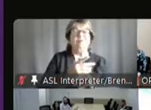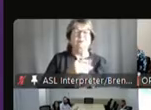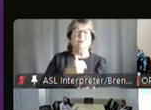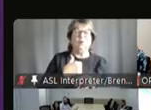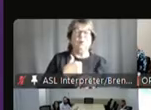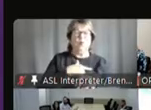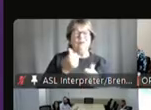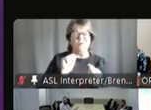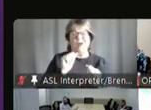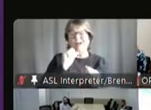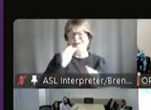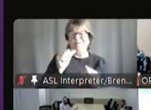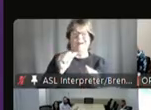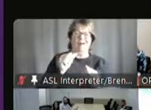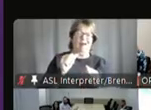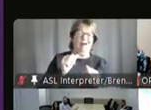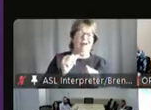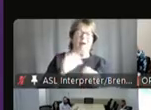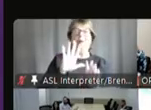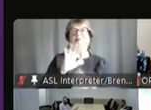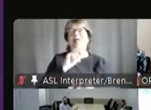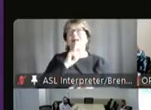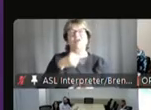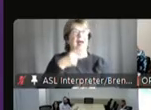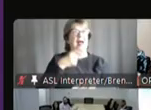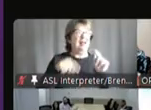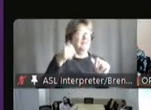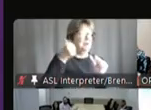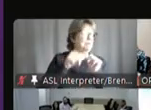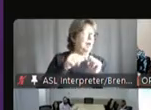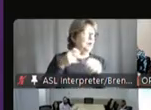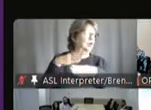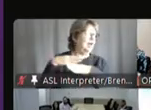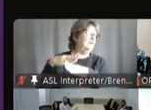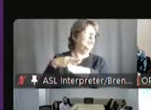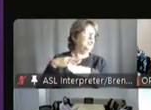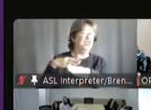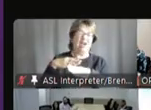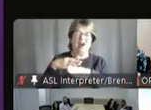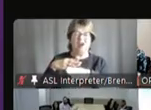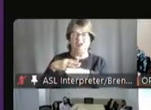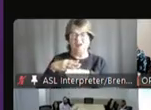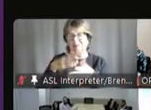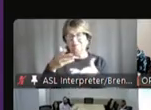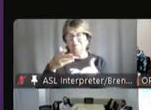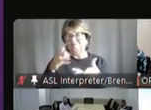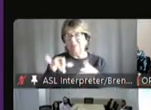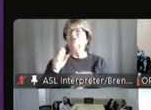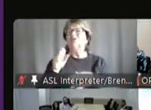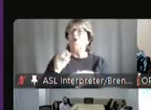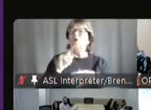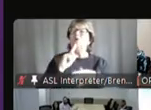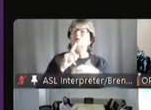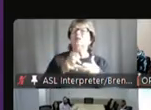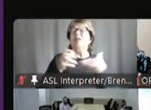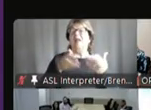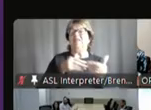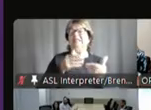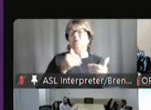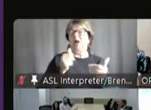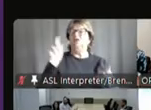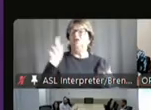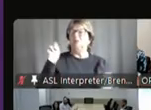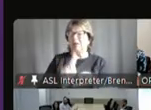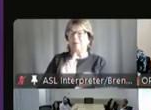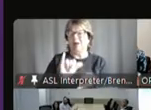talk, and actually I can't even recall us sharing PHI. Right. Yeah. So there's a lot of easy ways to minimize exposure. And at this point,